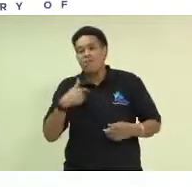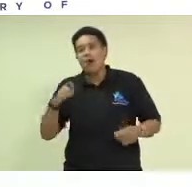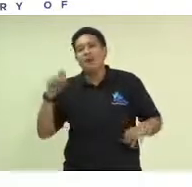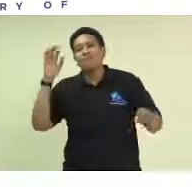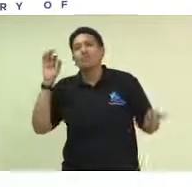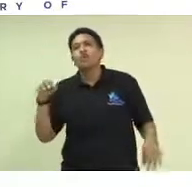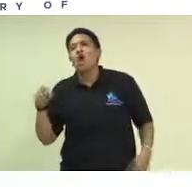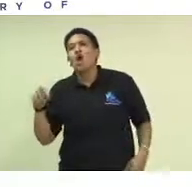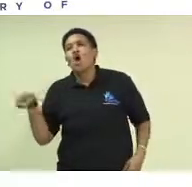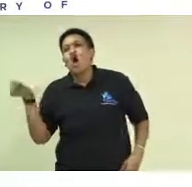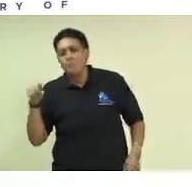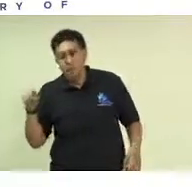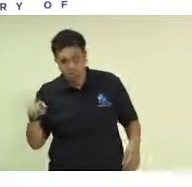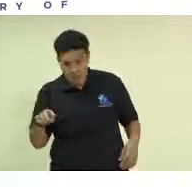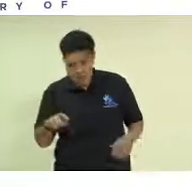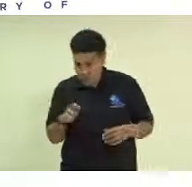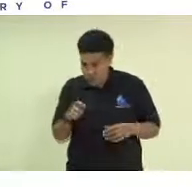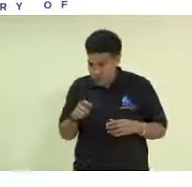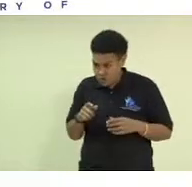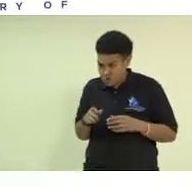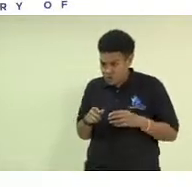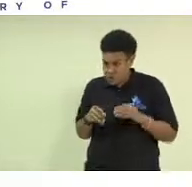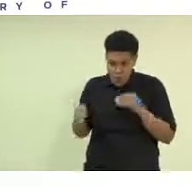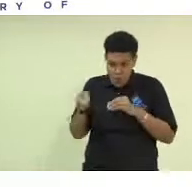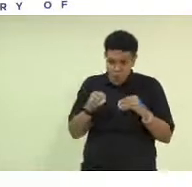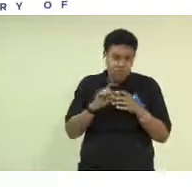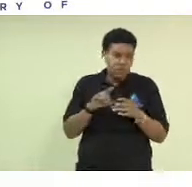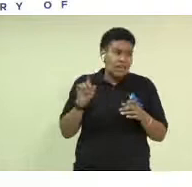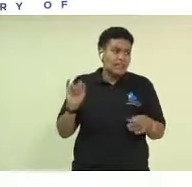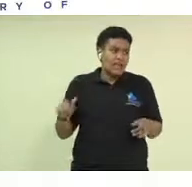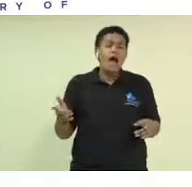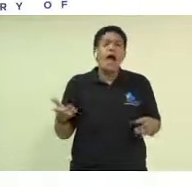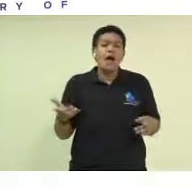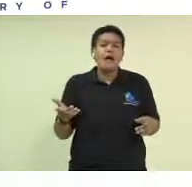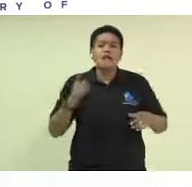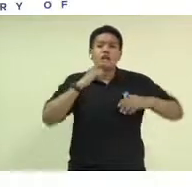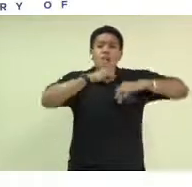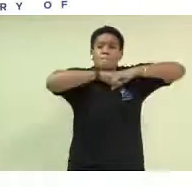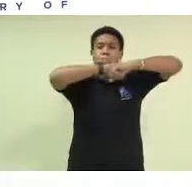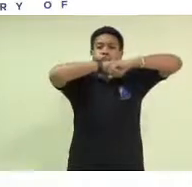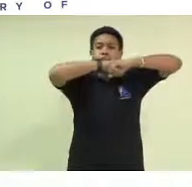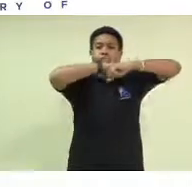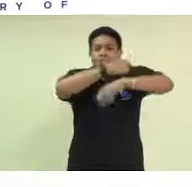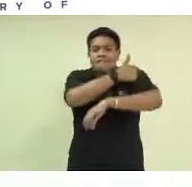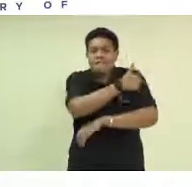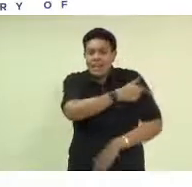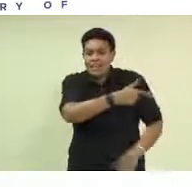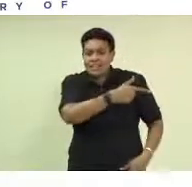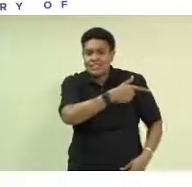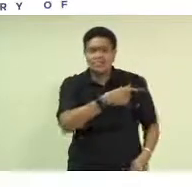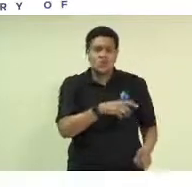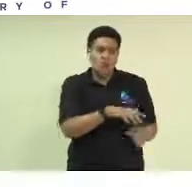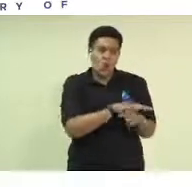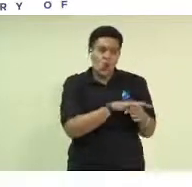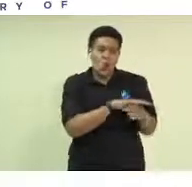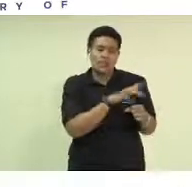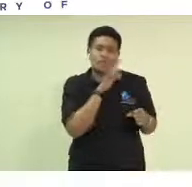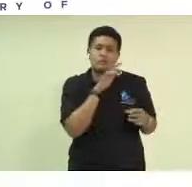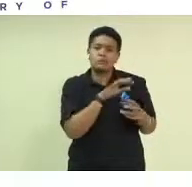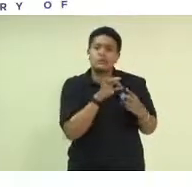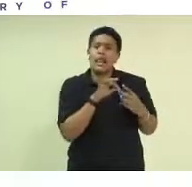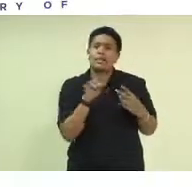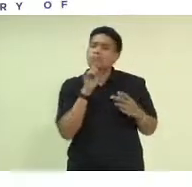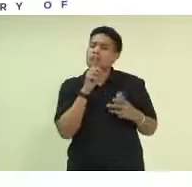determine on the logistics of that, the protection of the vaccines, so the locations would have to be